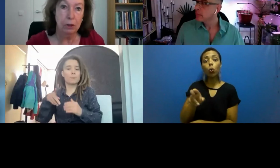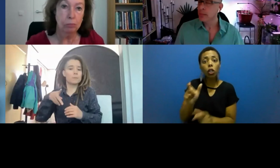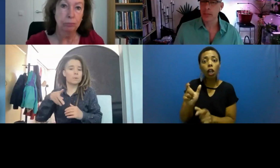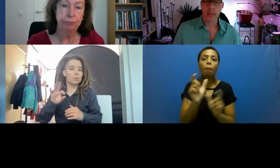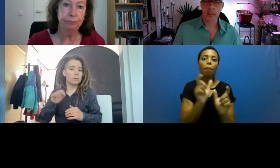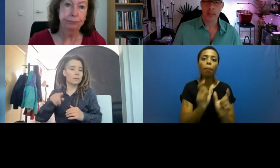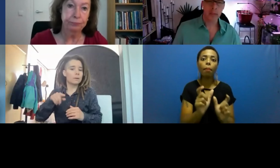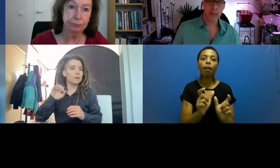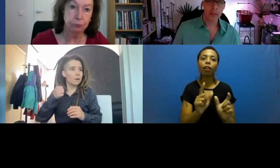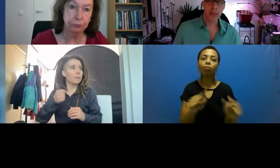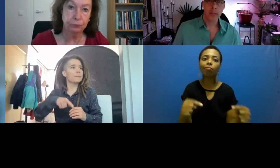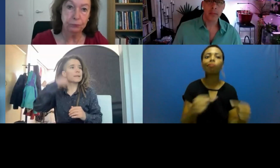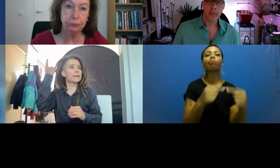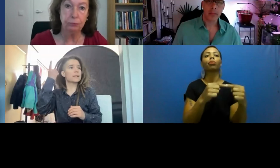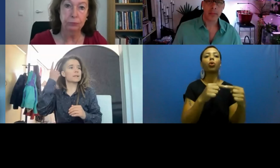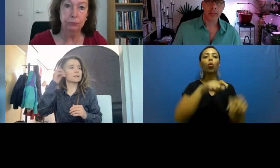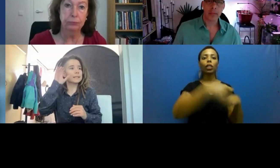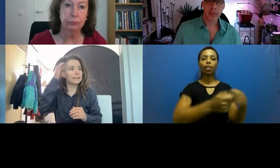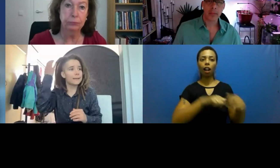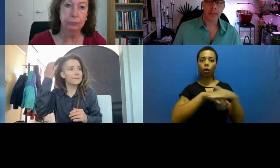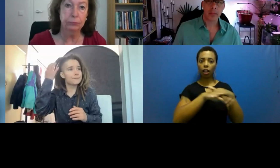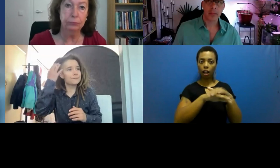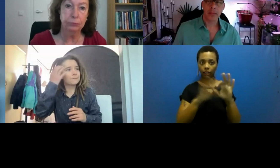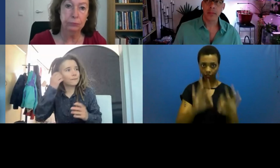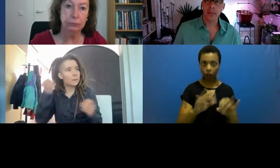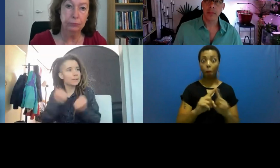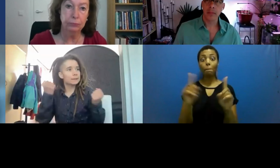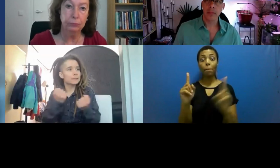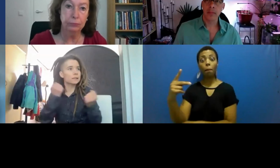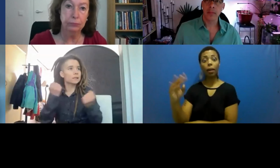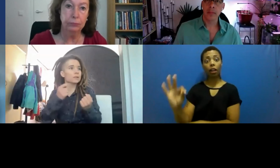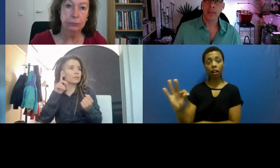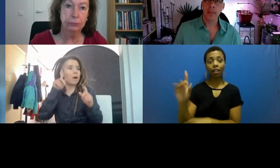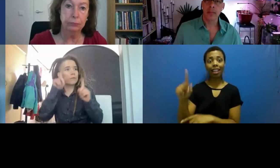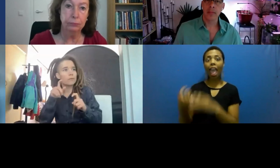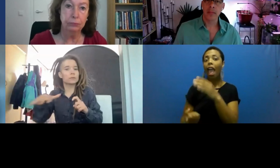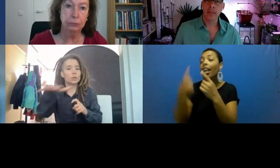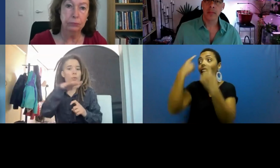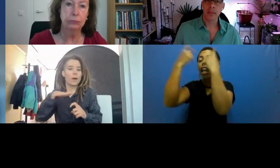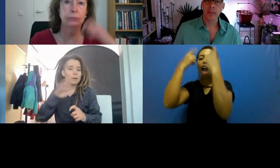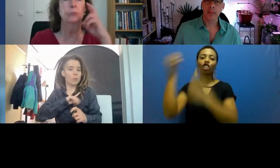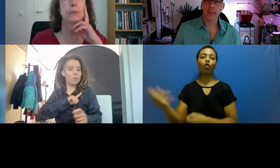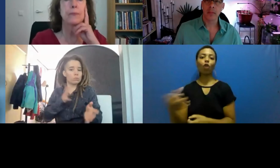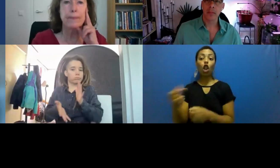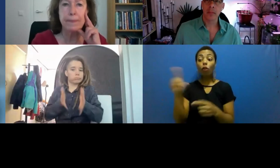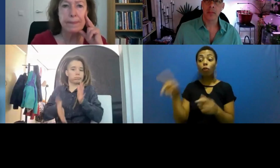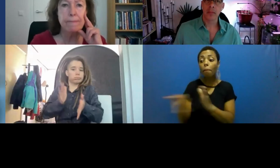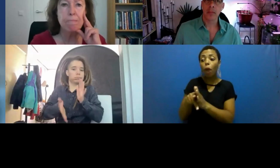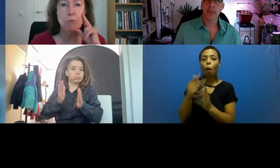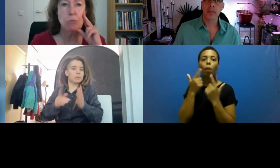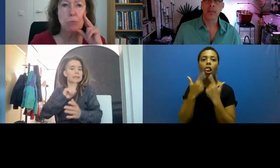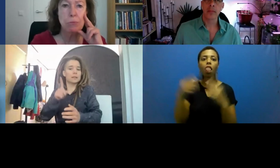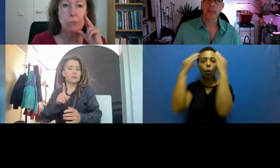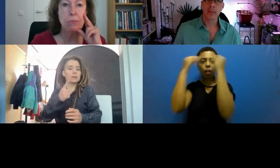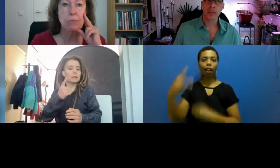tactile sign. On the other hand, Protactile is more creative, and it very much